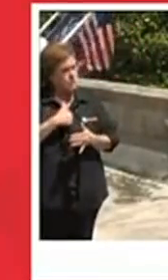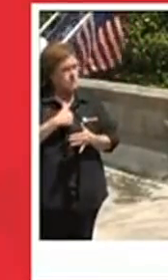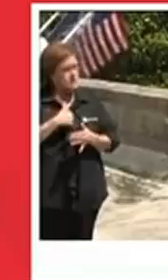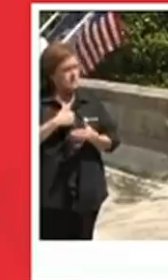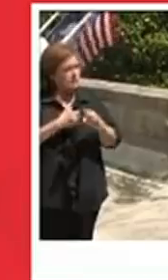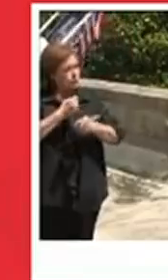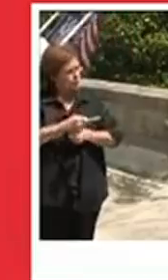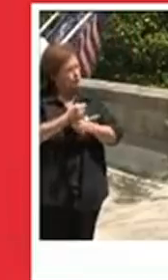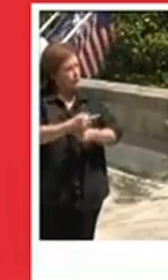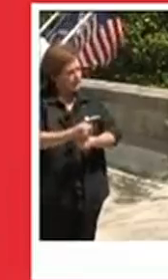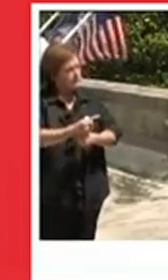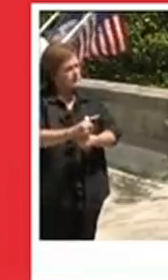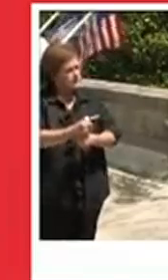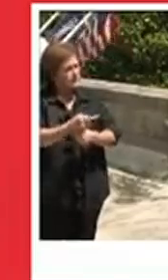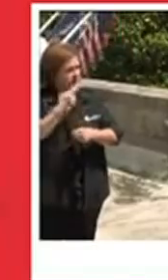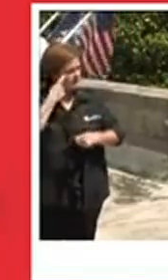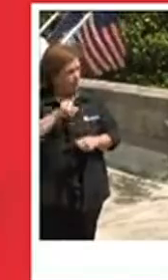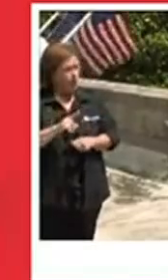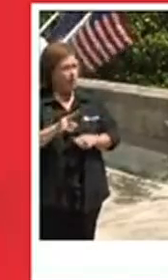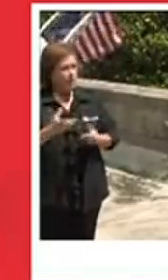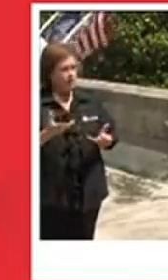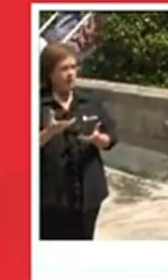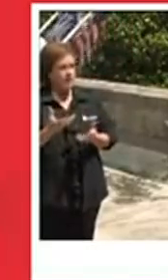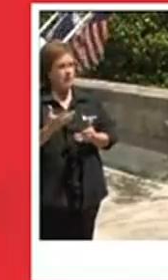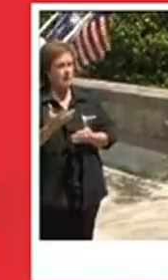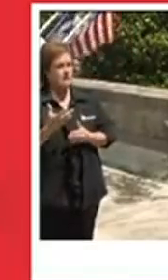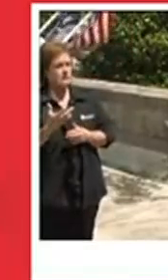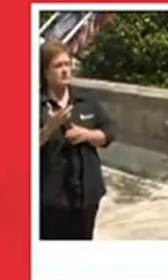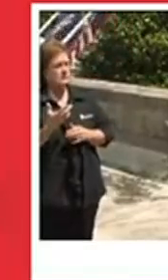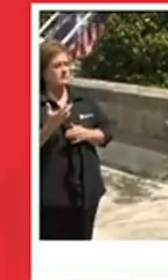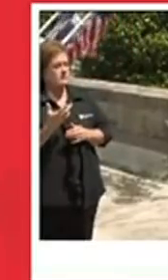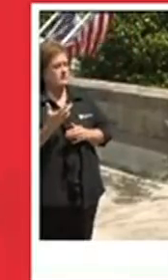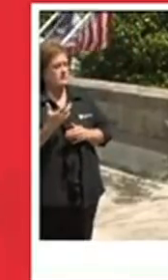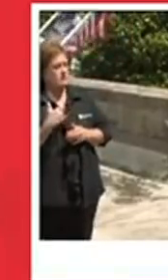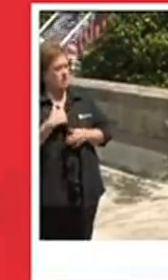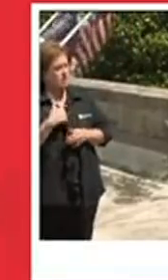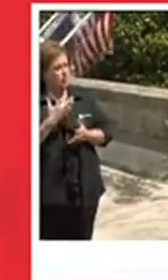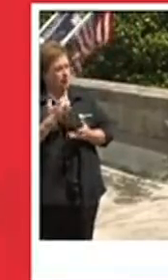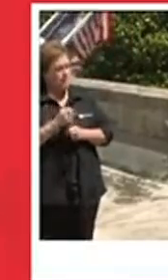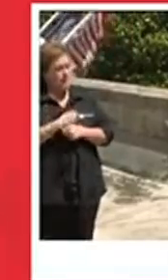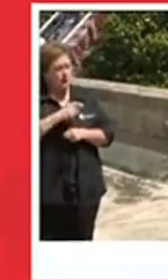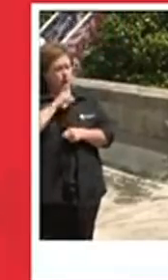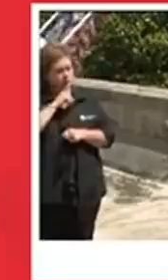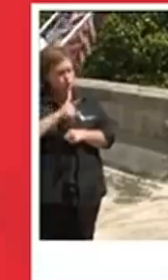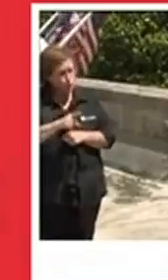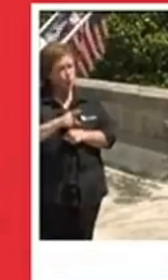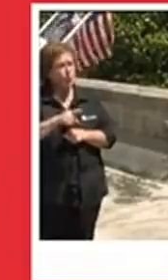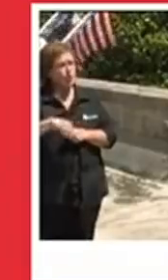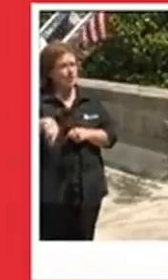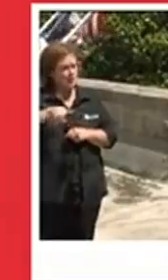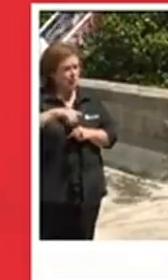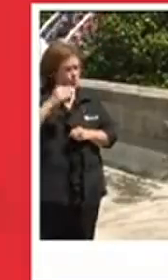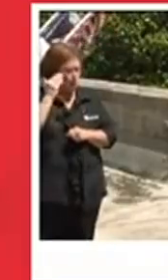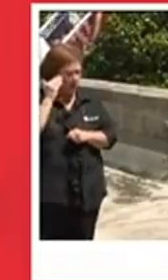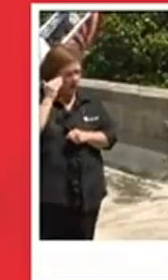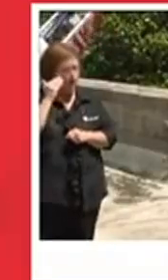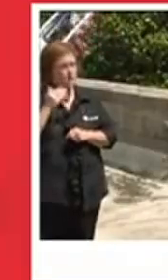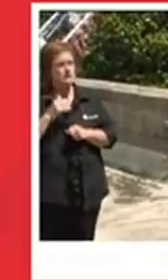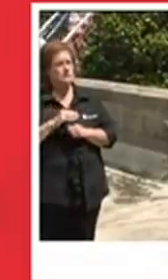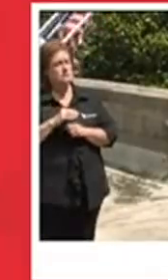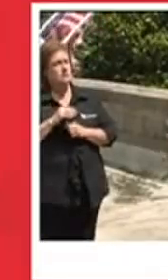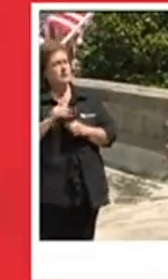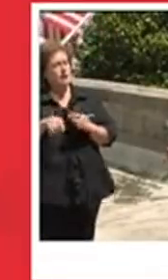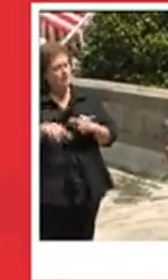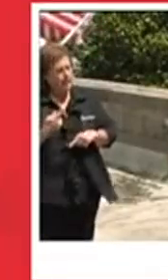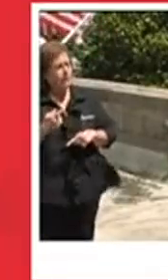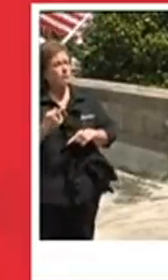solidarity doing so. So we are just making sure that they also are aware that they are alert